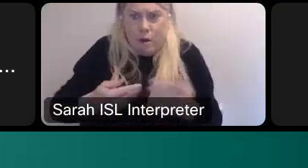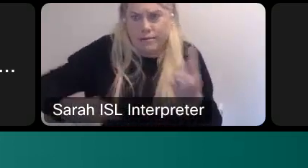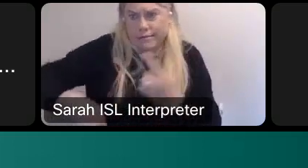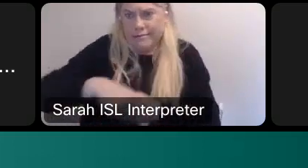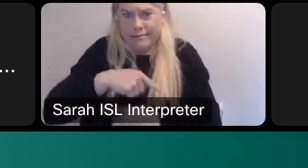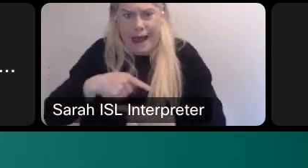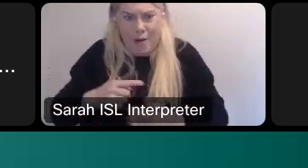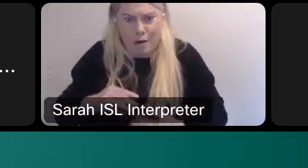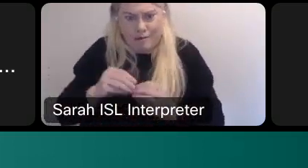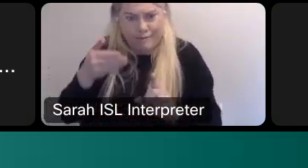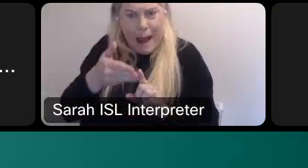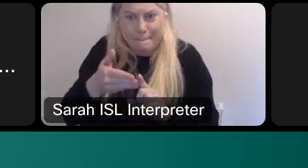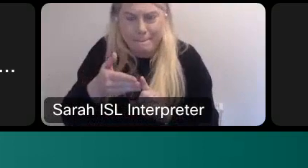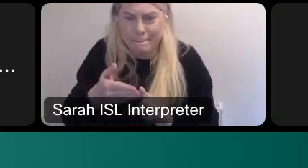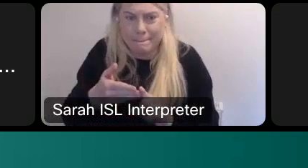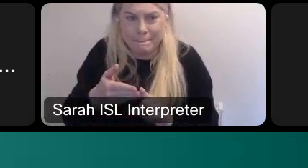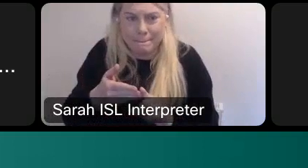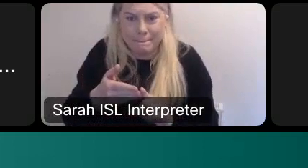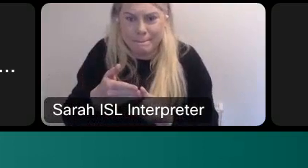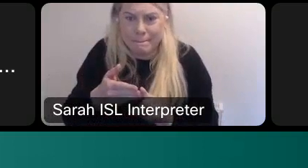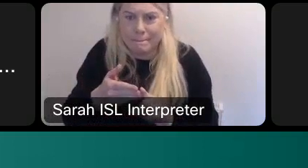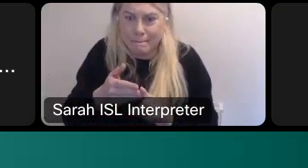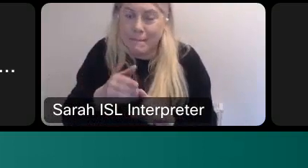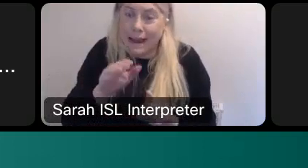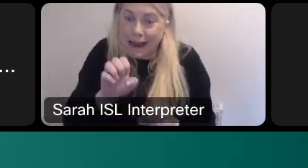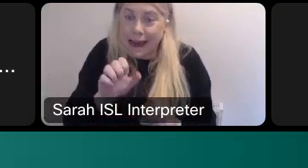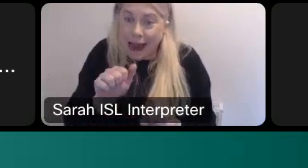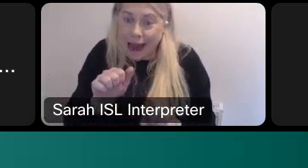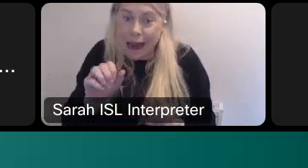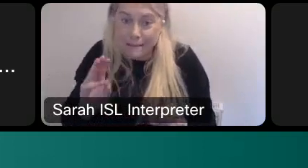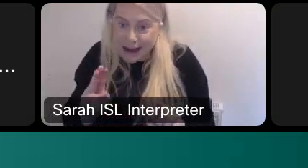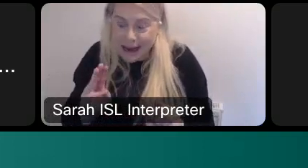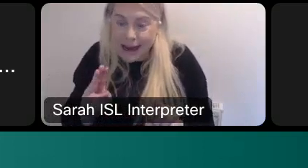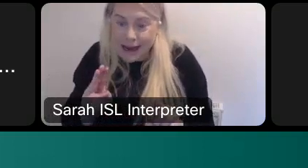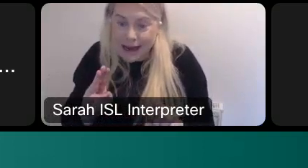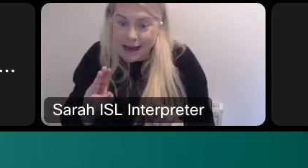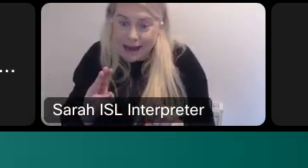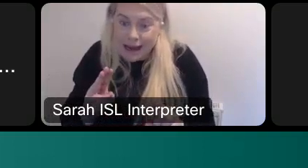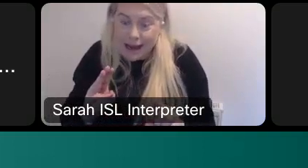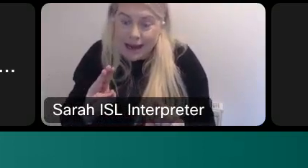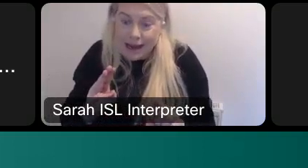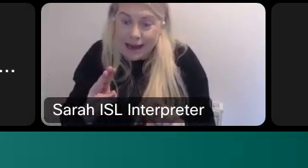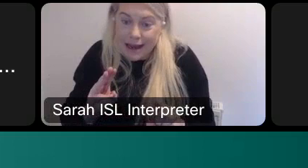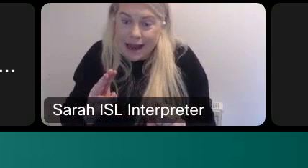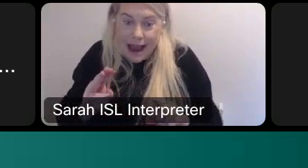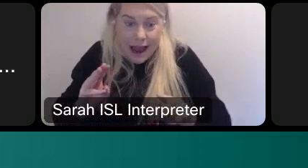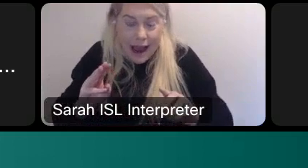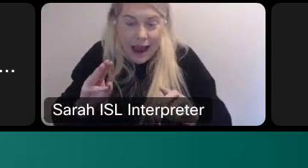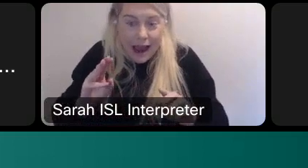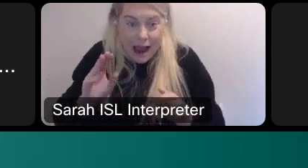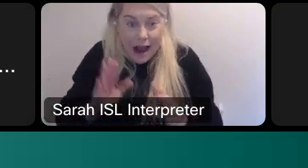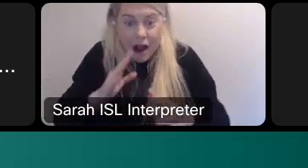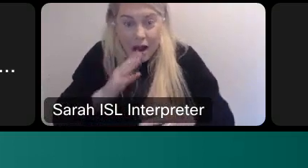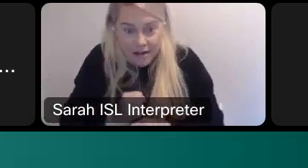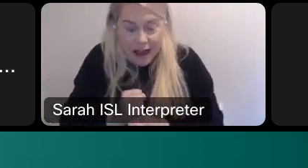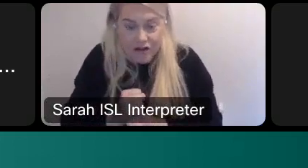cannot run an employee assistance program, which is always a confidential staff counselling service. You cannot run that unless